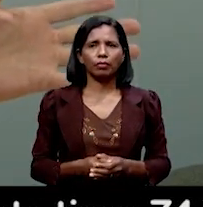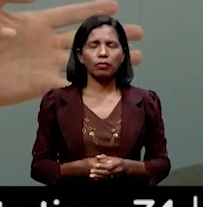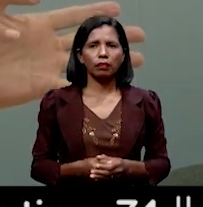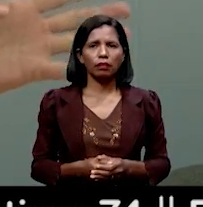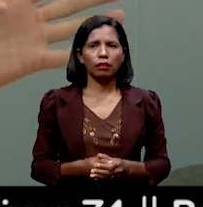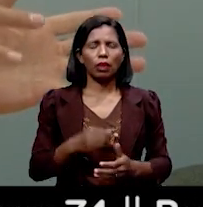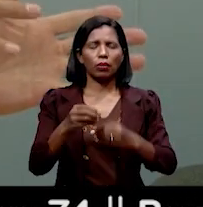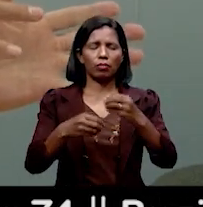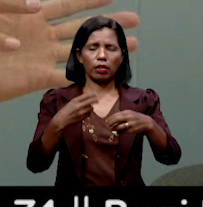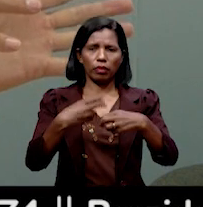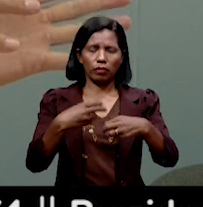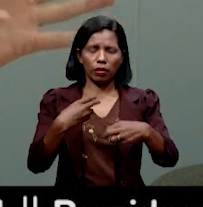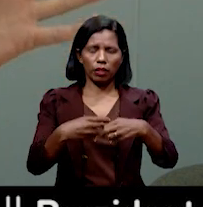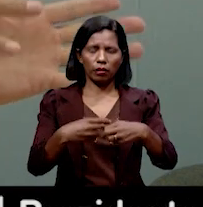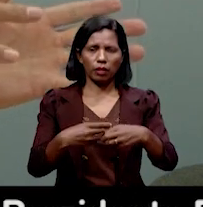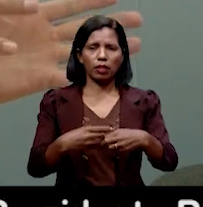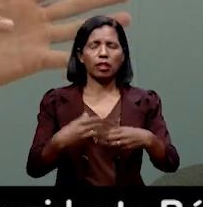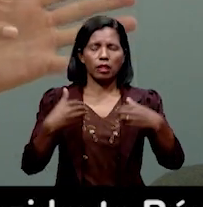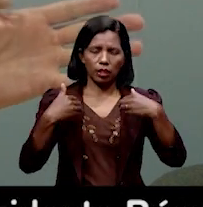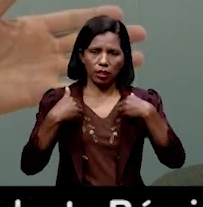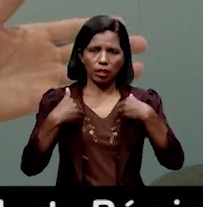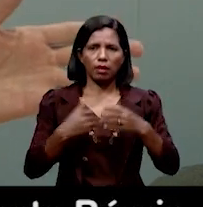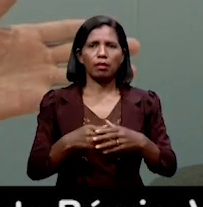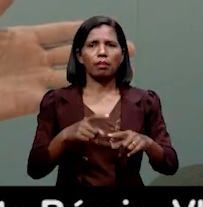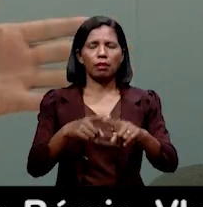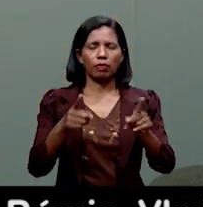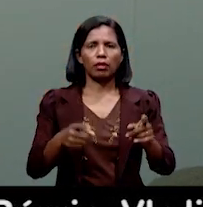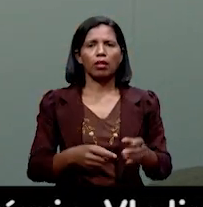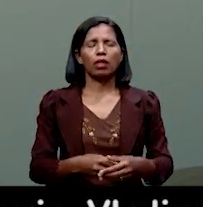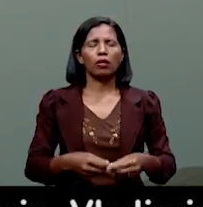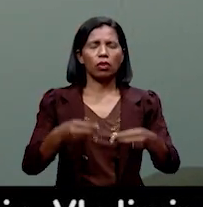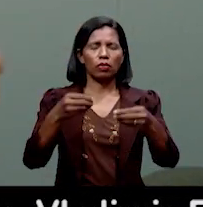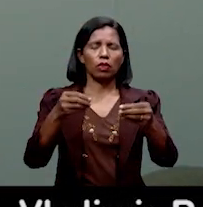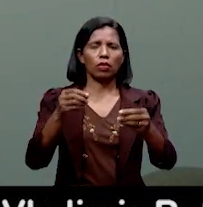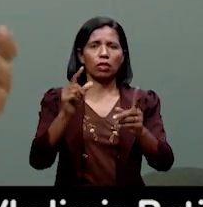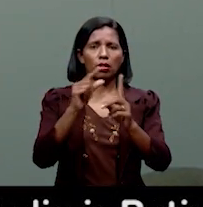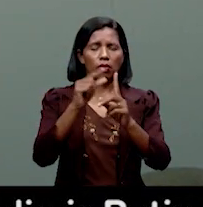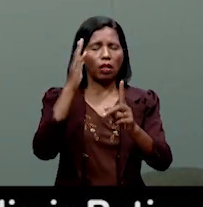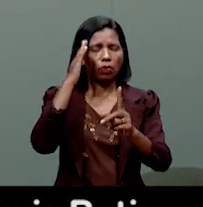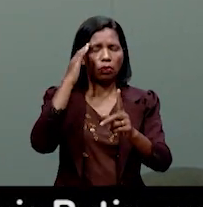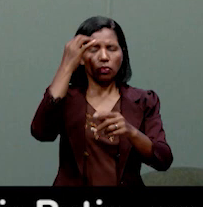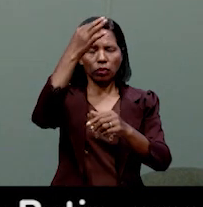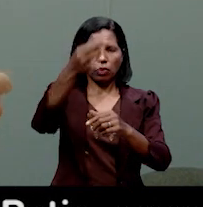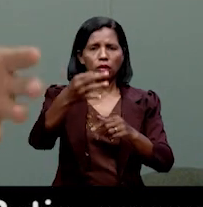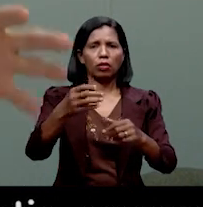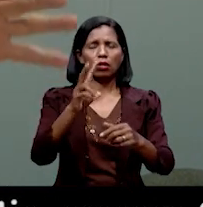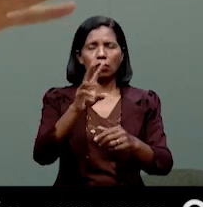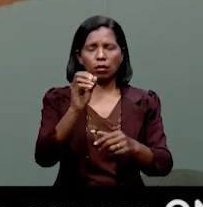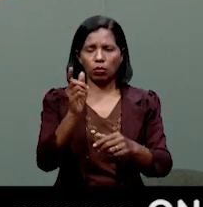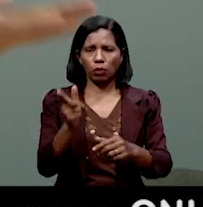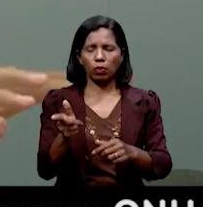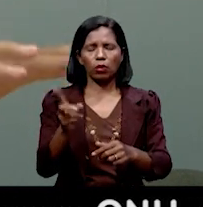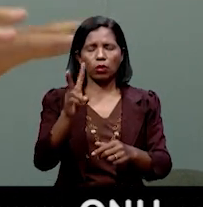impasse ne mak acontece tiona. Mebe atu fo sugestão de katak ba oin ihe 2022